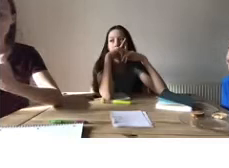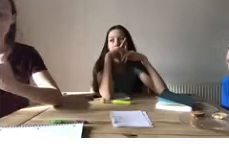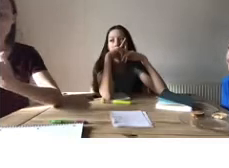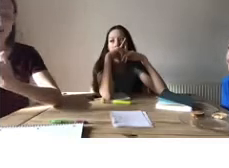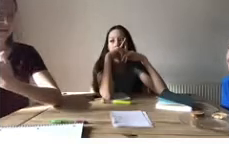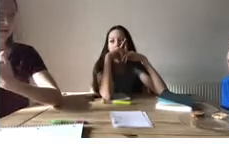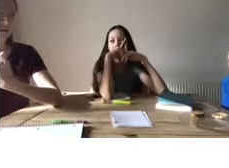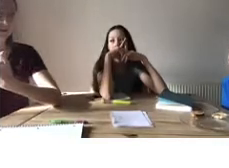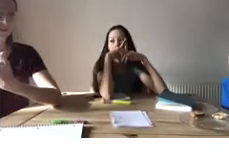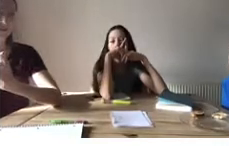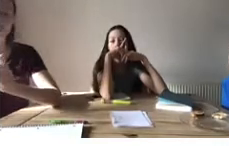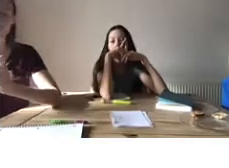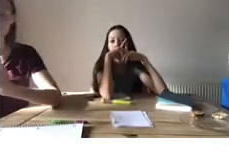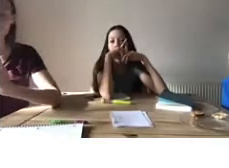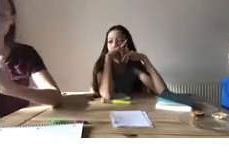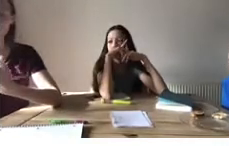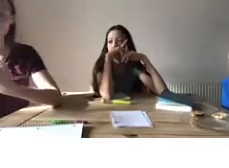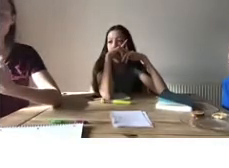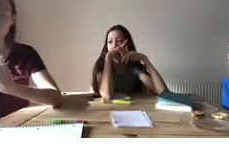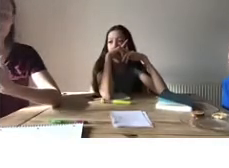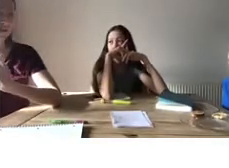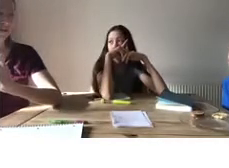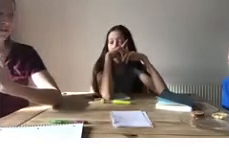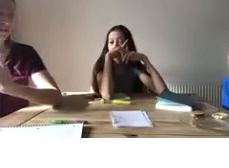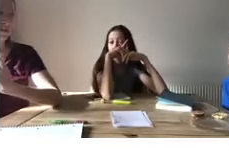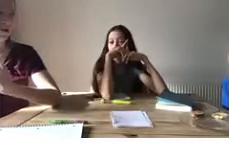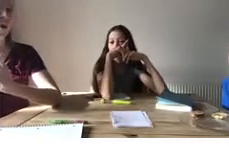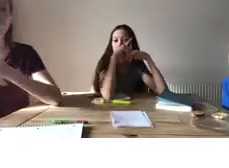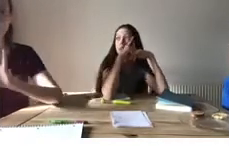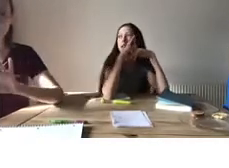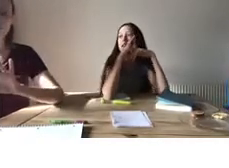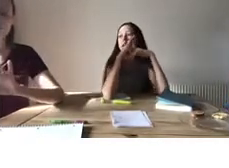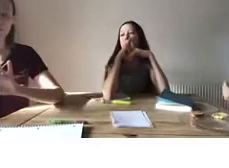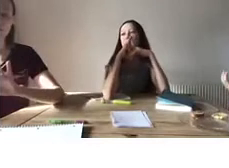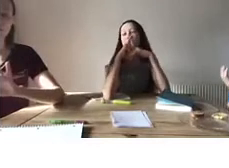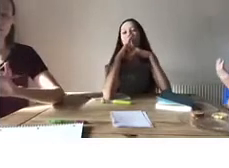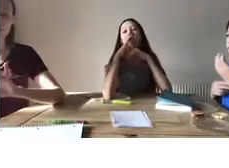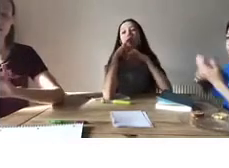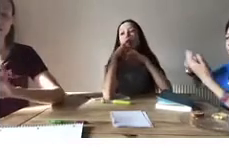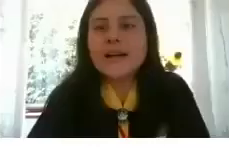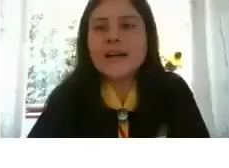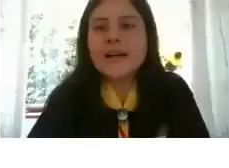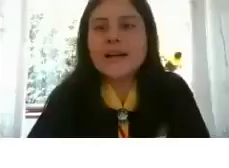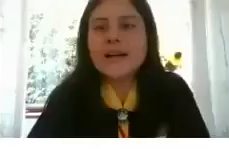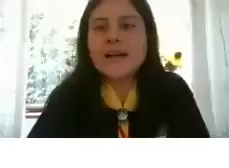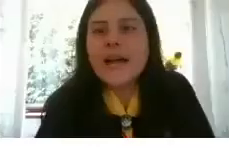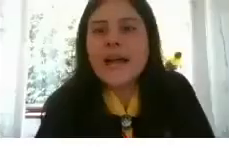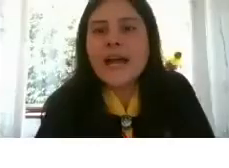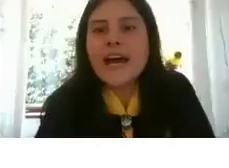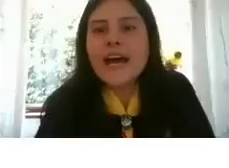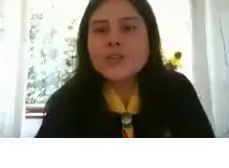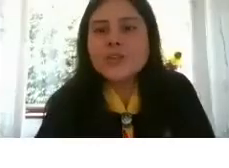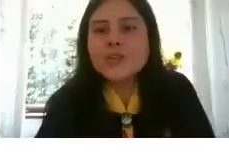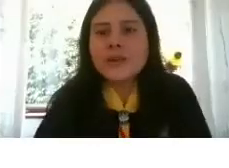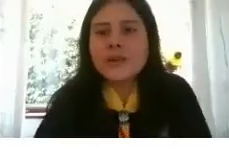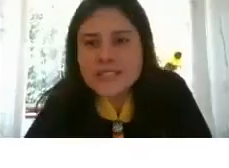O I N. E O I N. Unmute your. Let me see if I can unmute you.